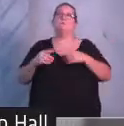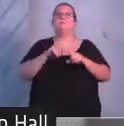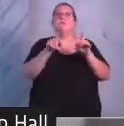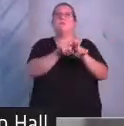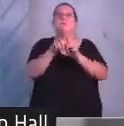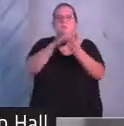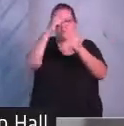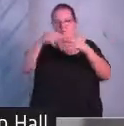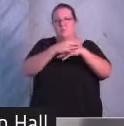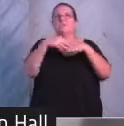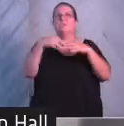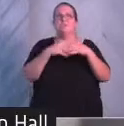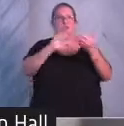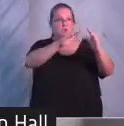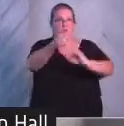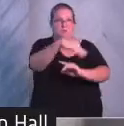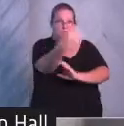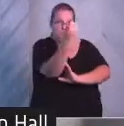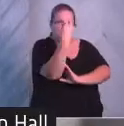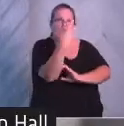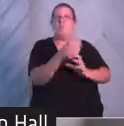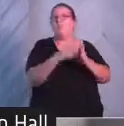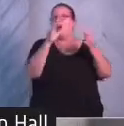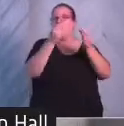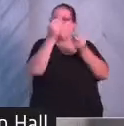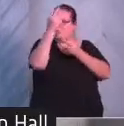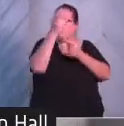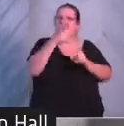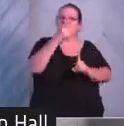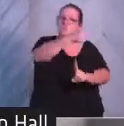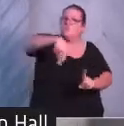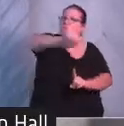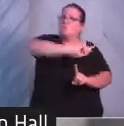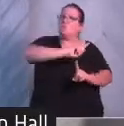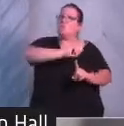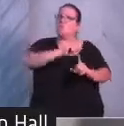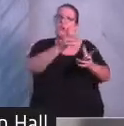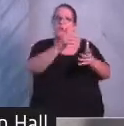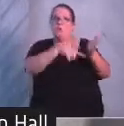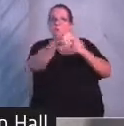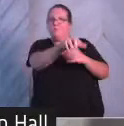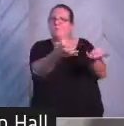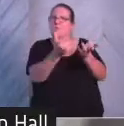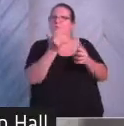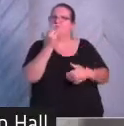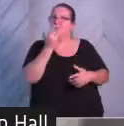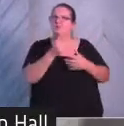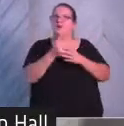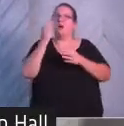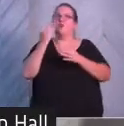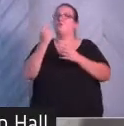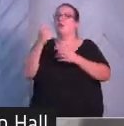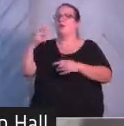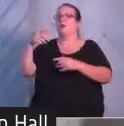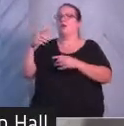the Indigenous community lots of information about who they are and what they want to see. I know right now, the party leader of the